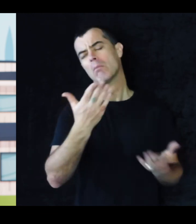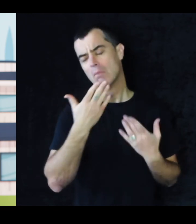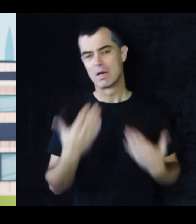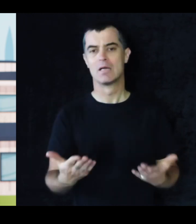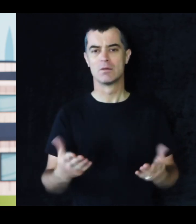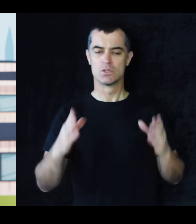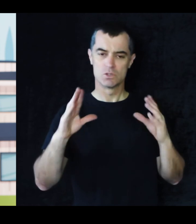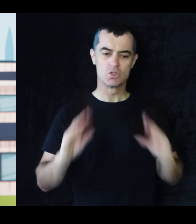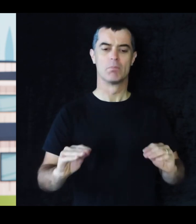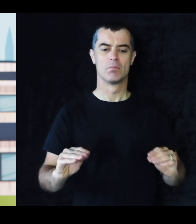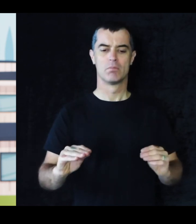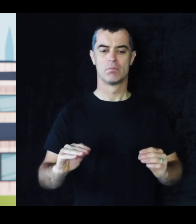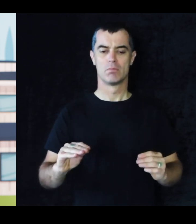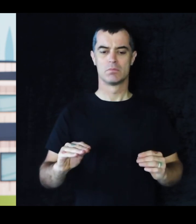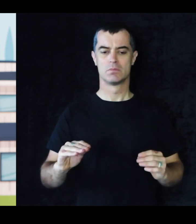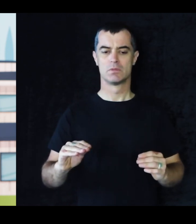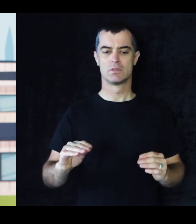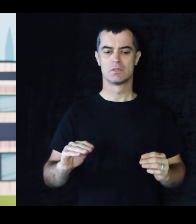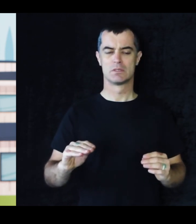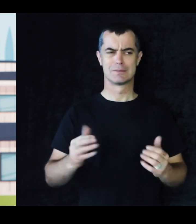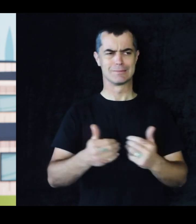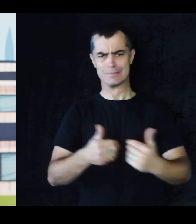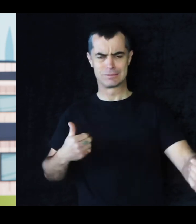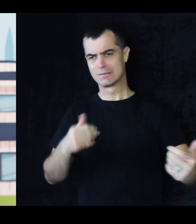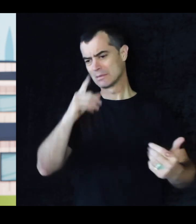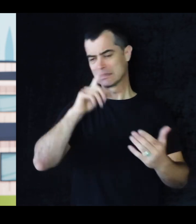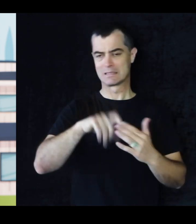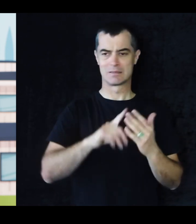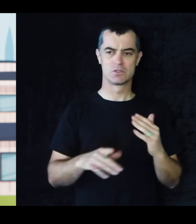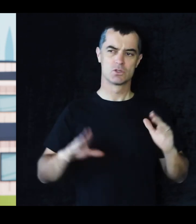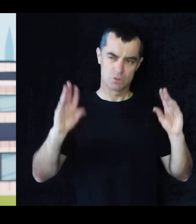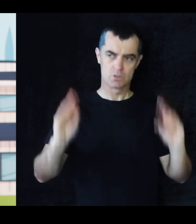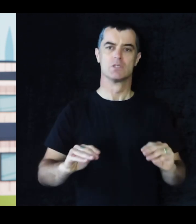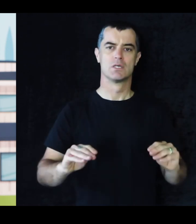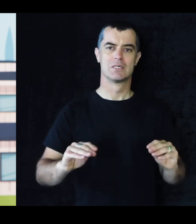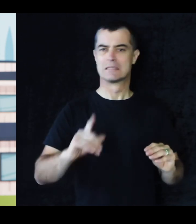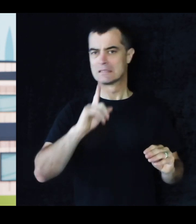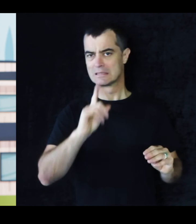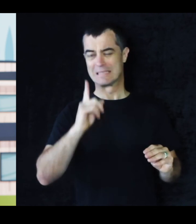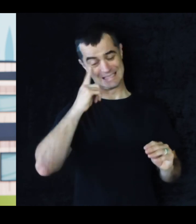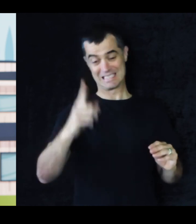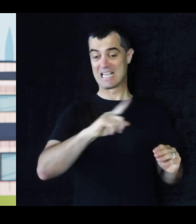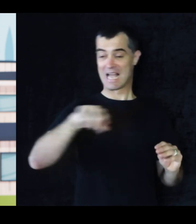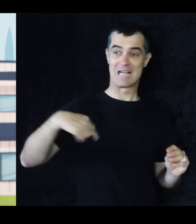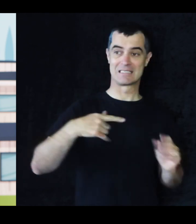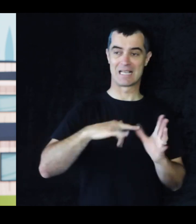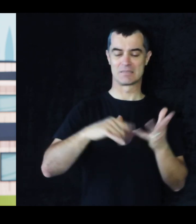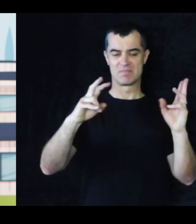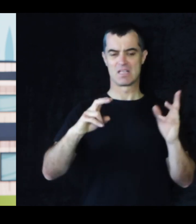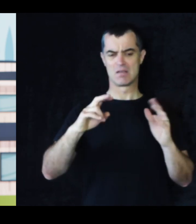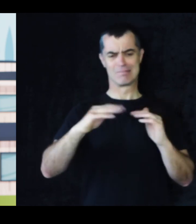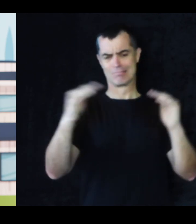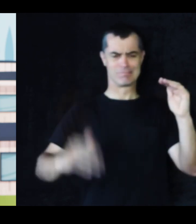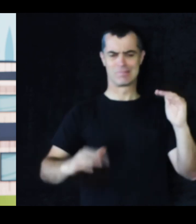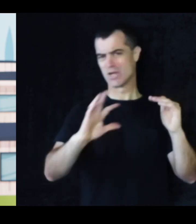disability. For God's sake, stop segregating people with a disability. Stop seeing us